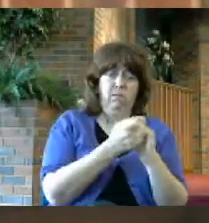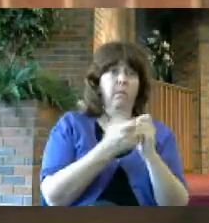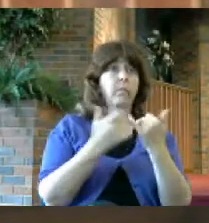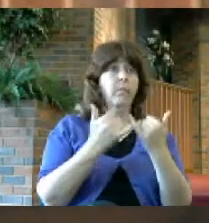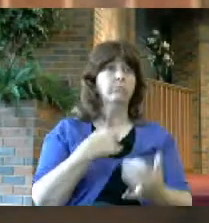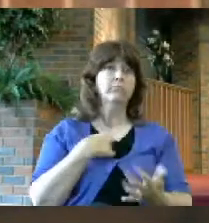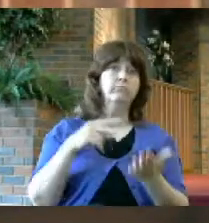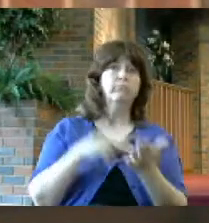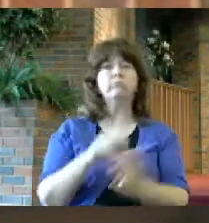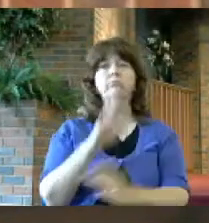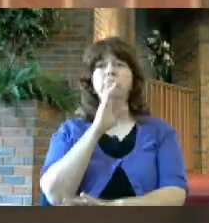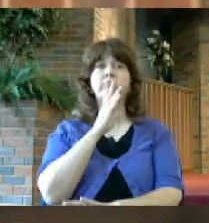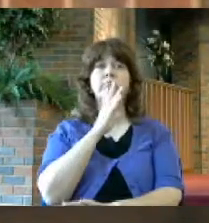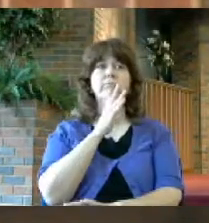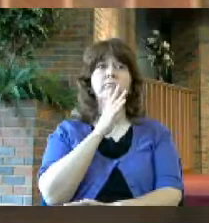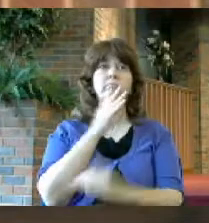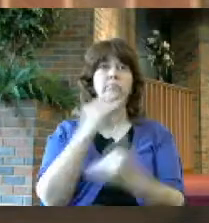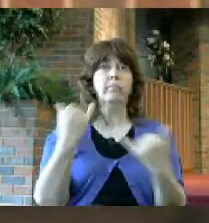and you can make enemies.